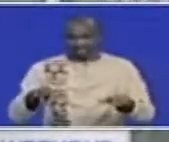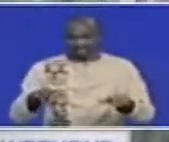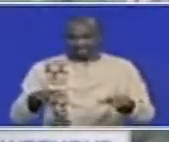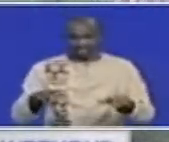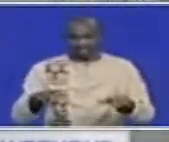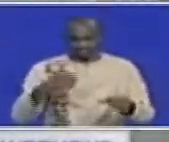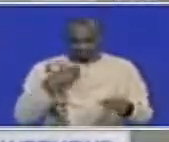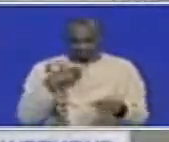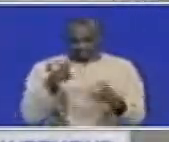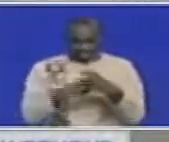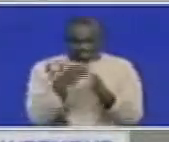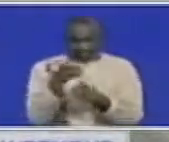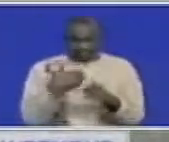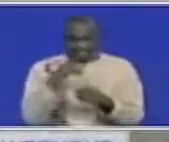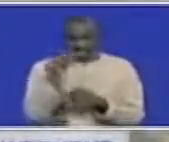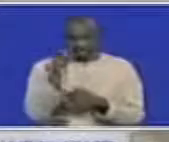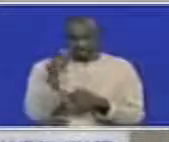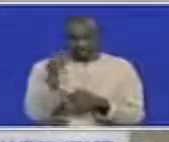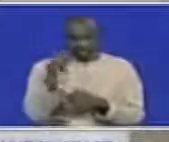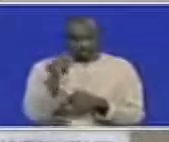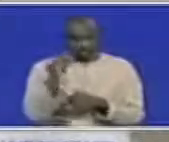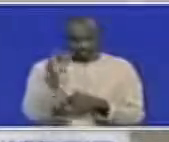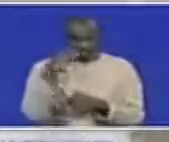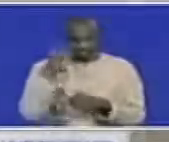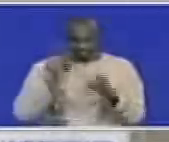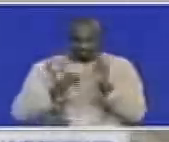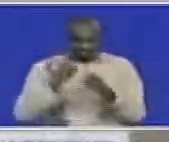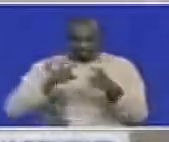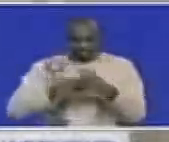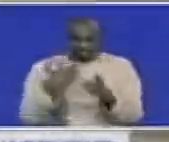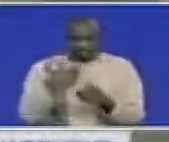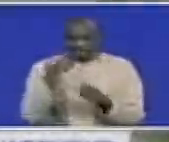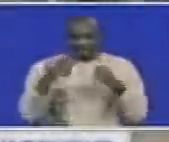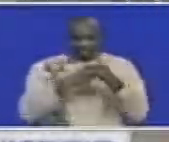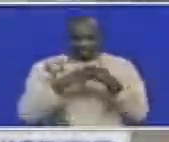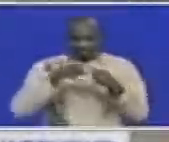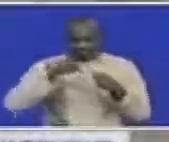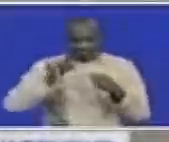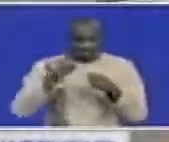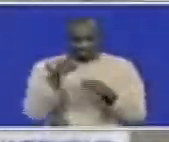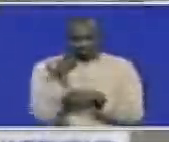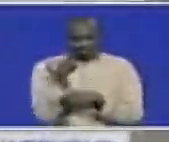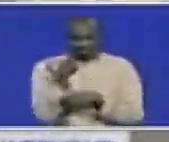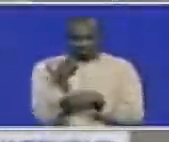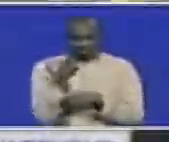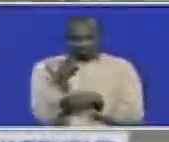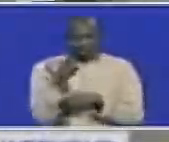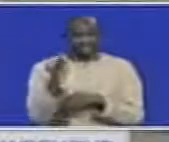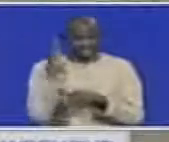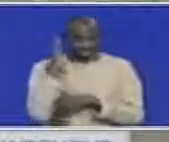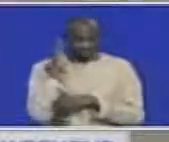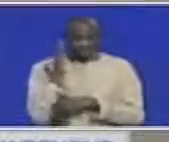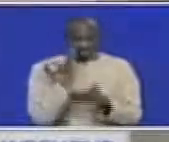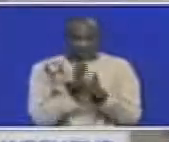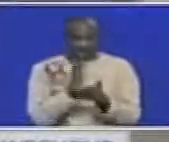From the starting point at Namco in Kapsabet, Nandi County, the rush for share of the 7 million shillings started. Security was tight along the